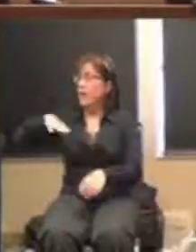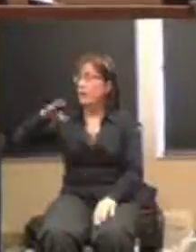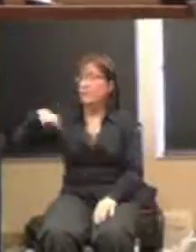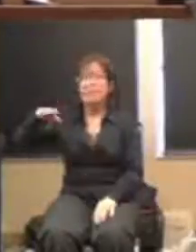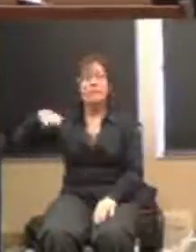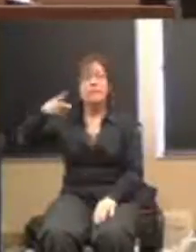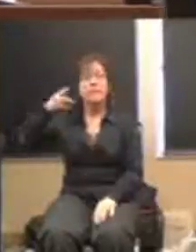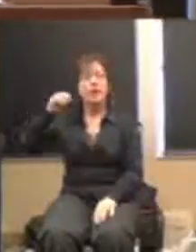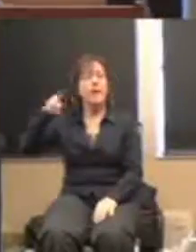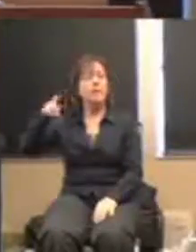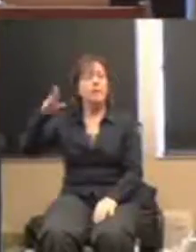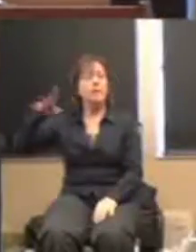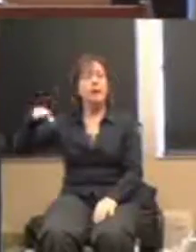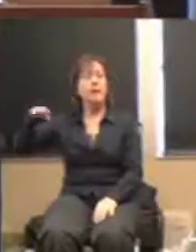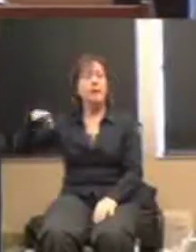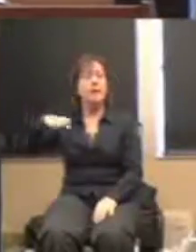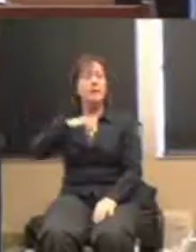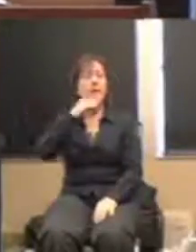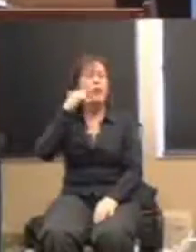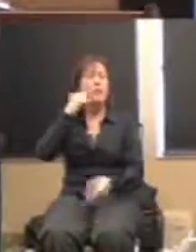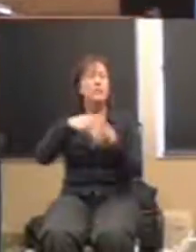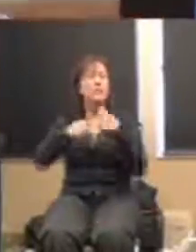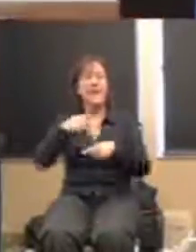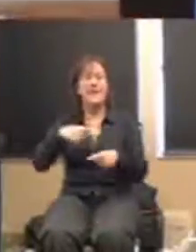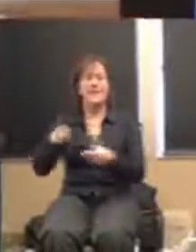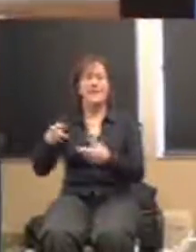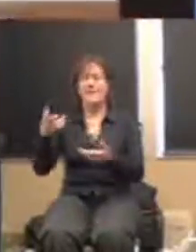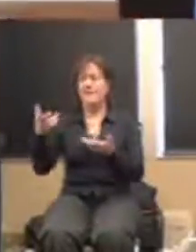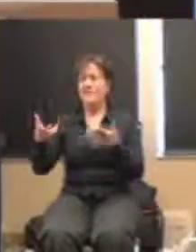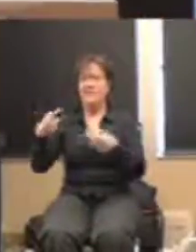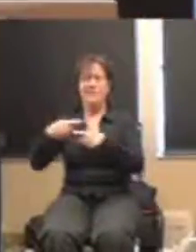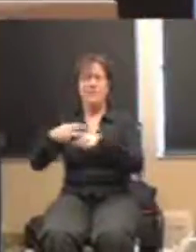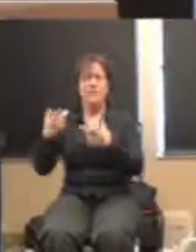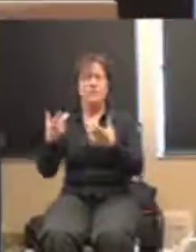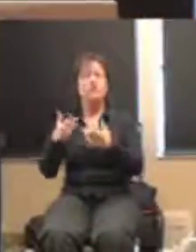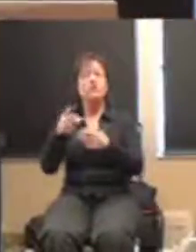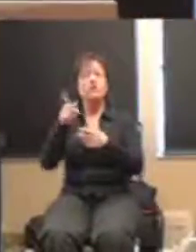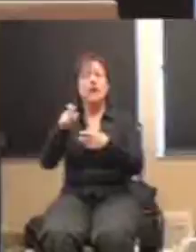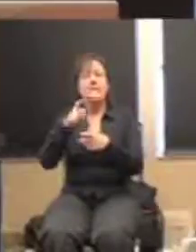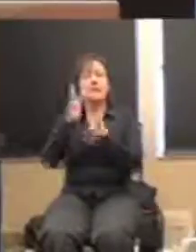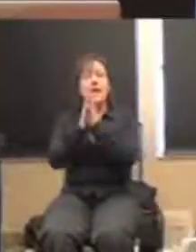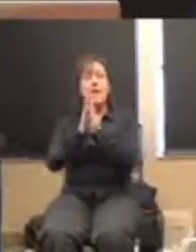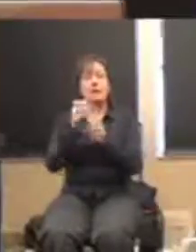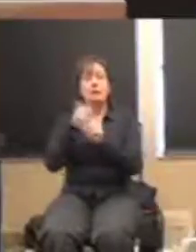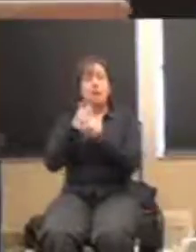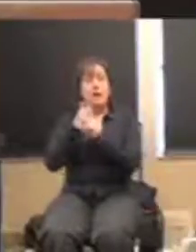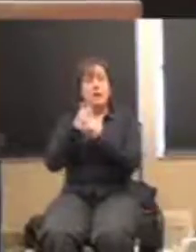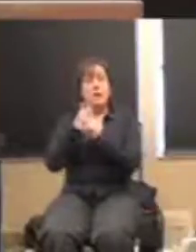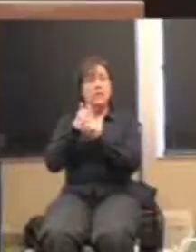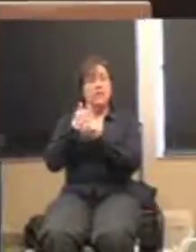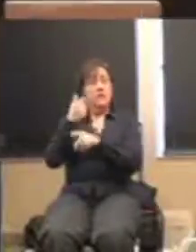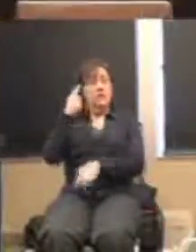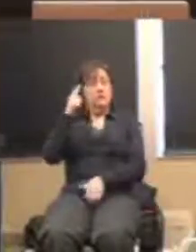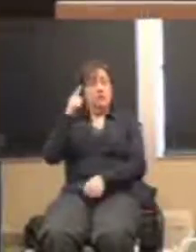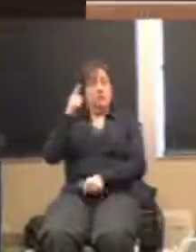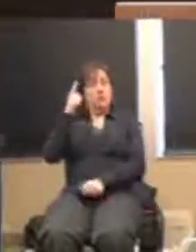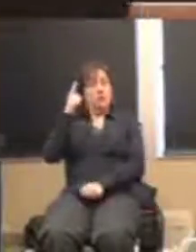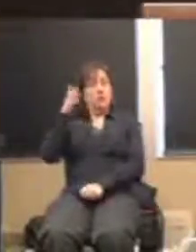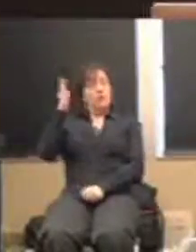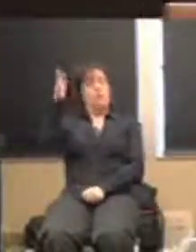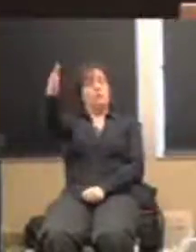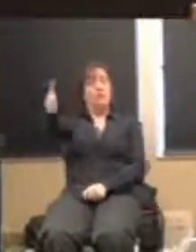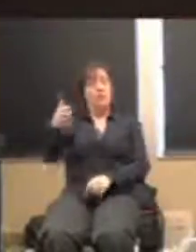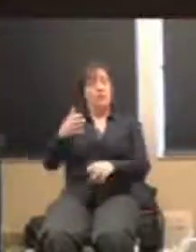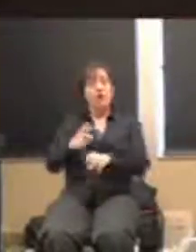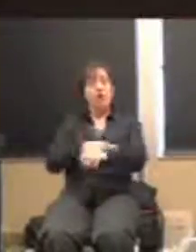going to work? No. So you really have to ask yourself kind of a long-term communication question here.